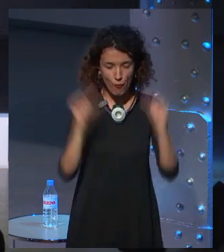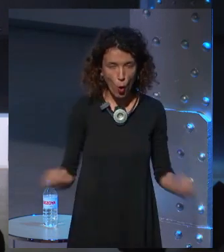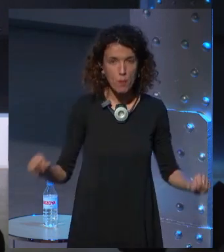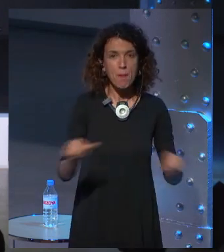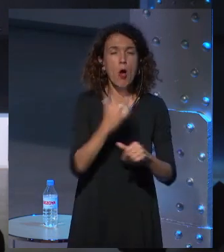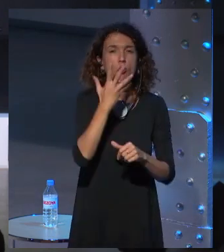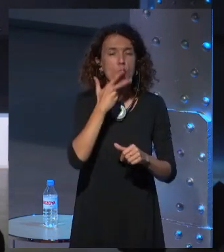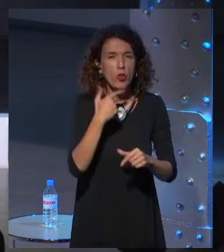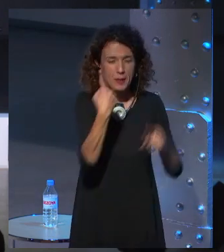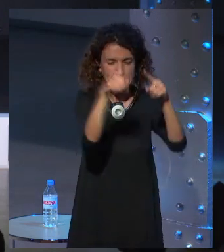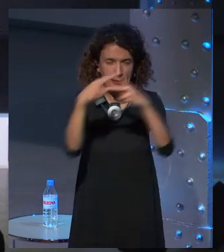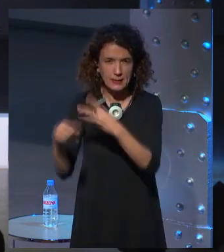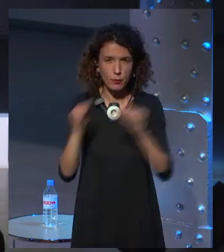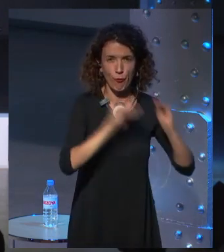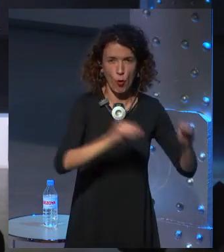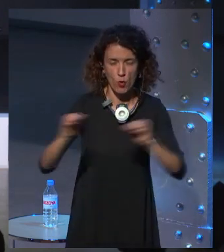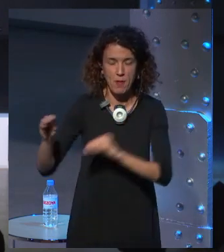We think about it like rain.